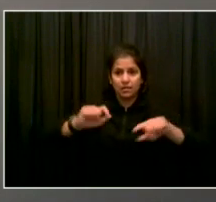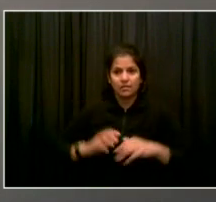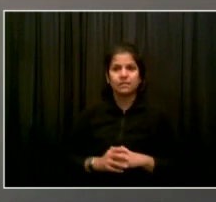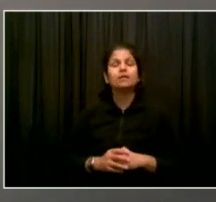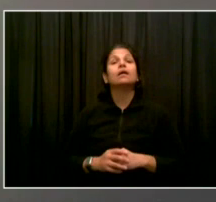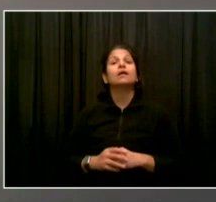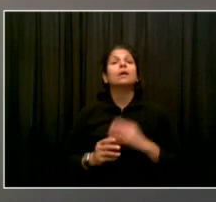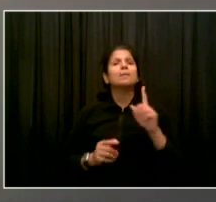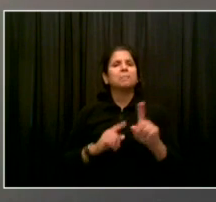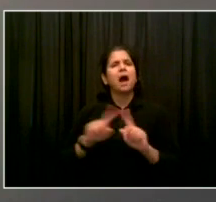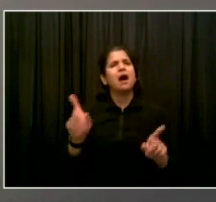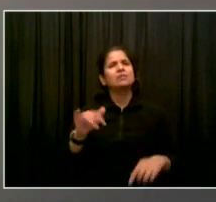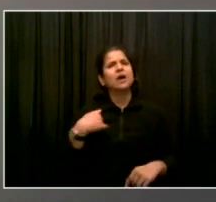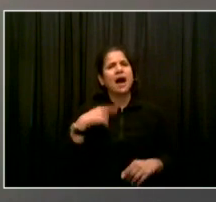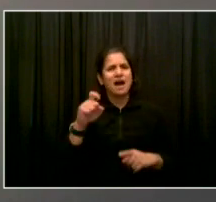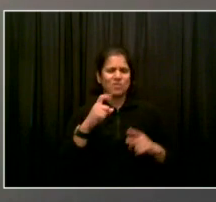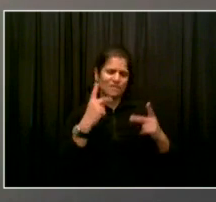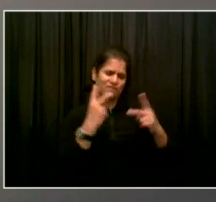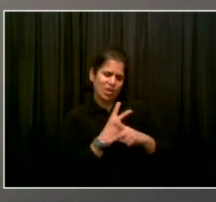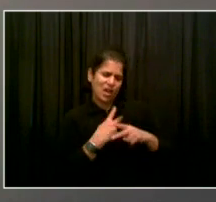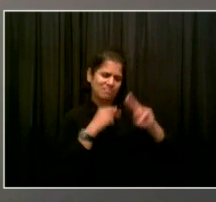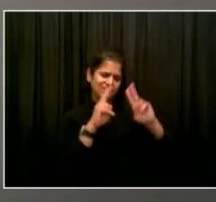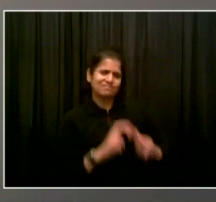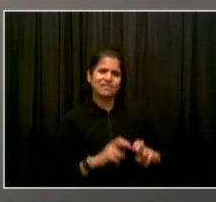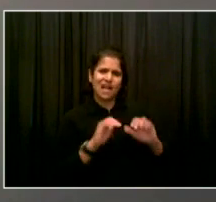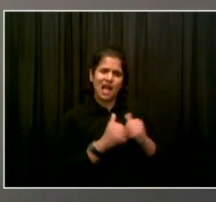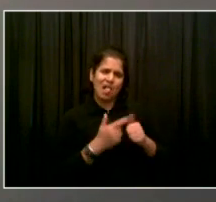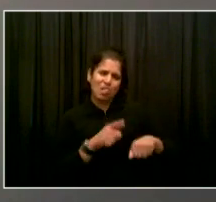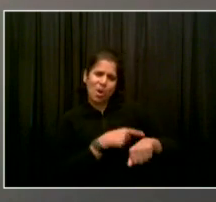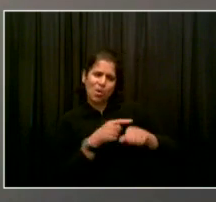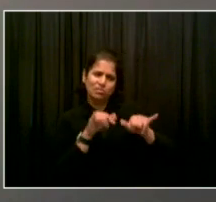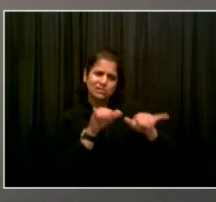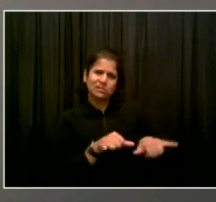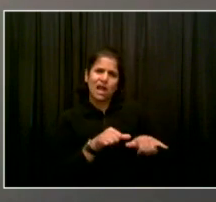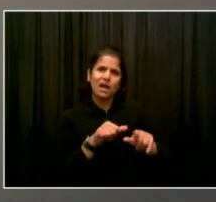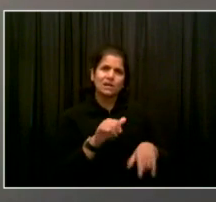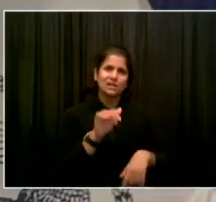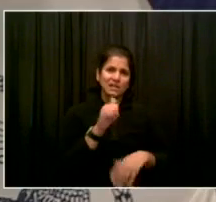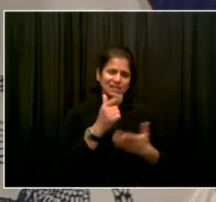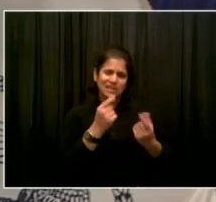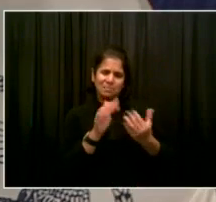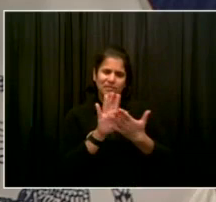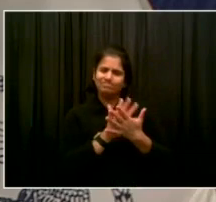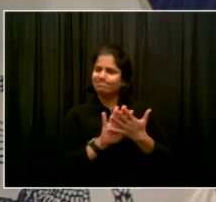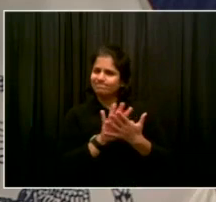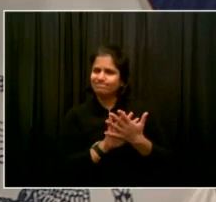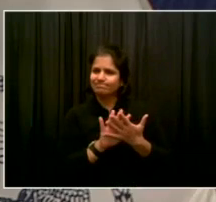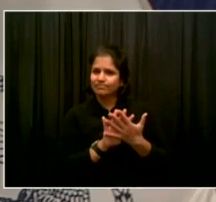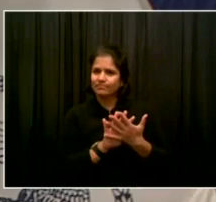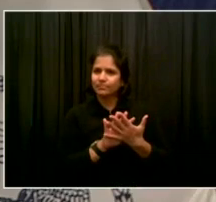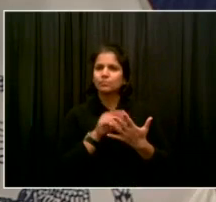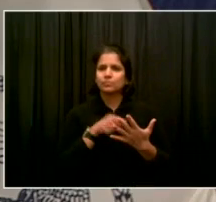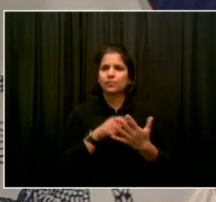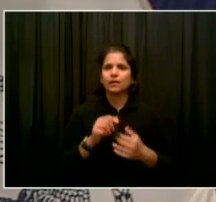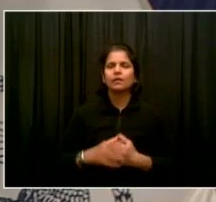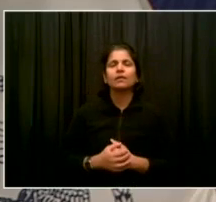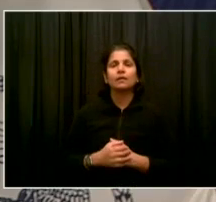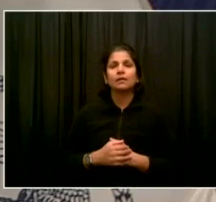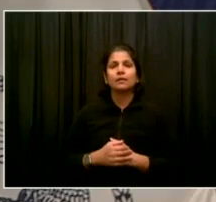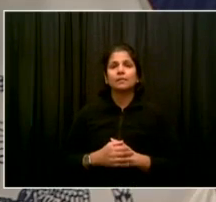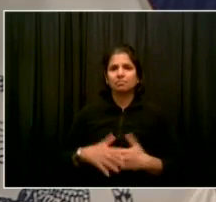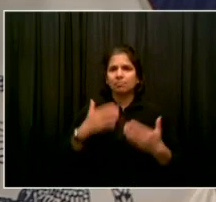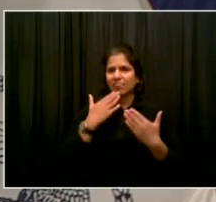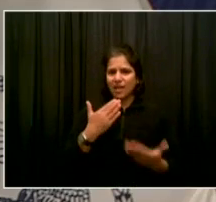the science is still unclear on these issues. Thank you, sir. Thank you. Dr. Long, anything to add?